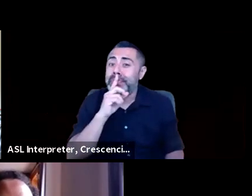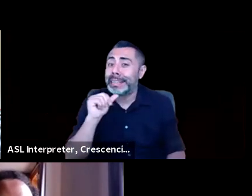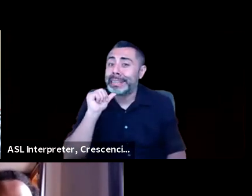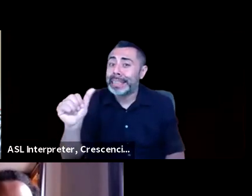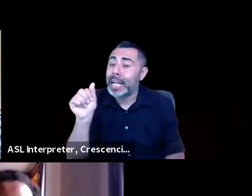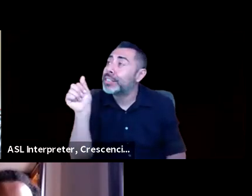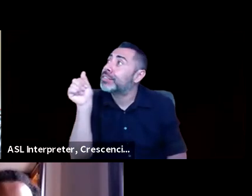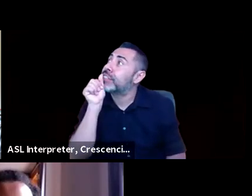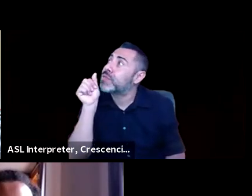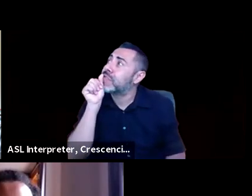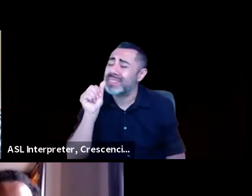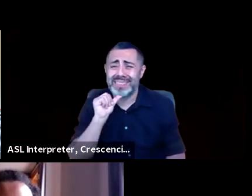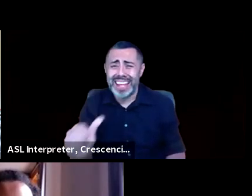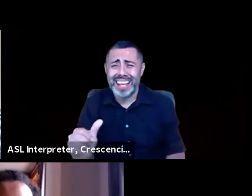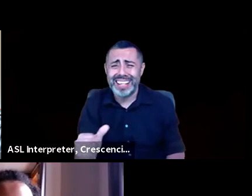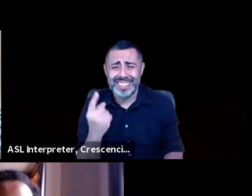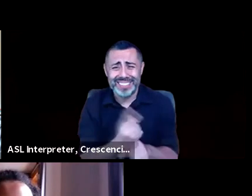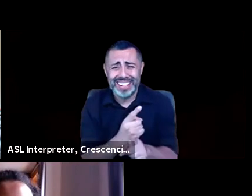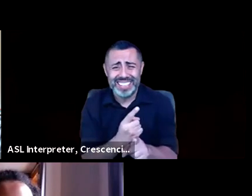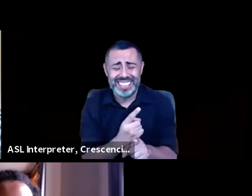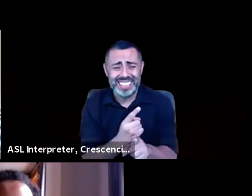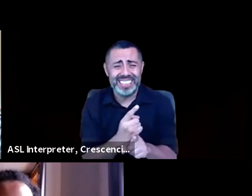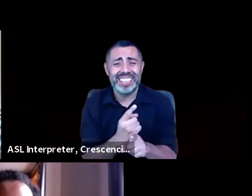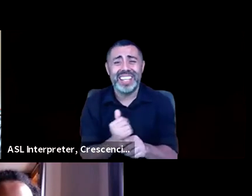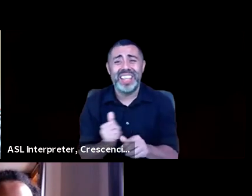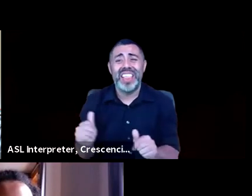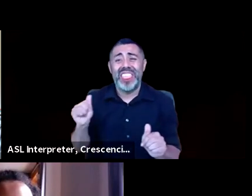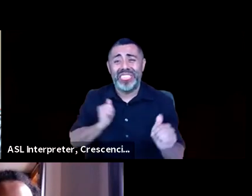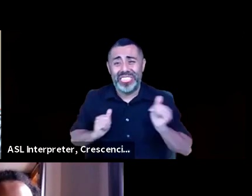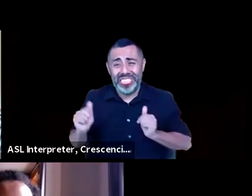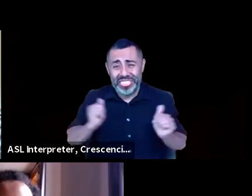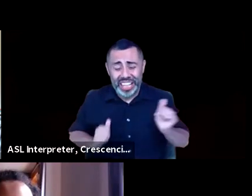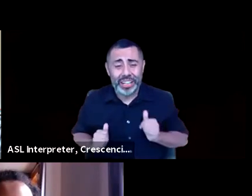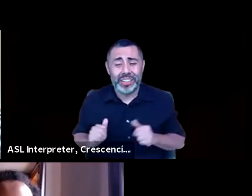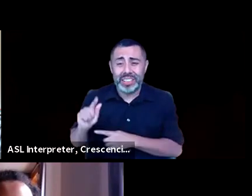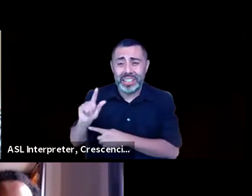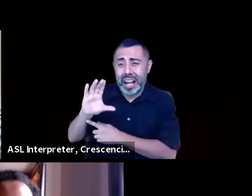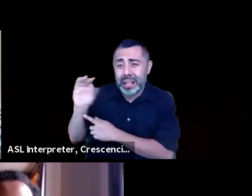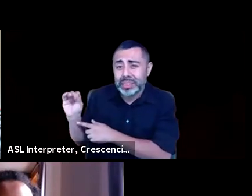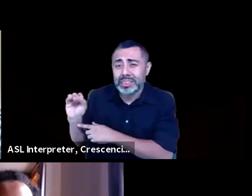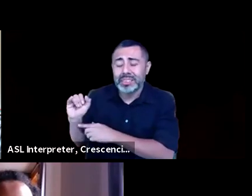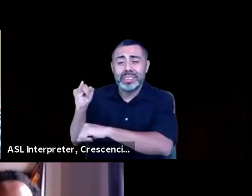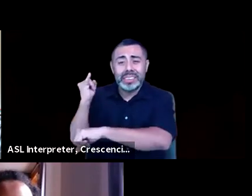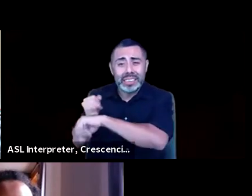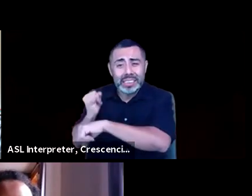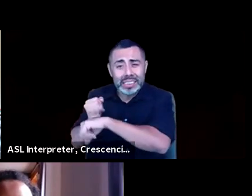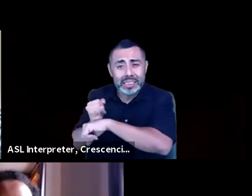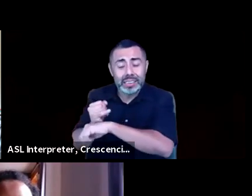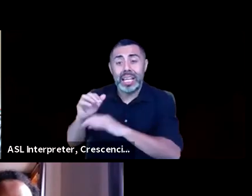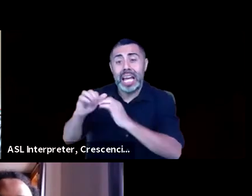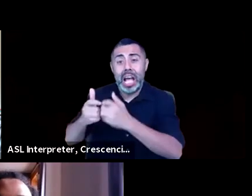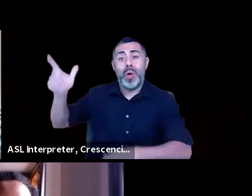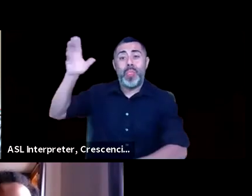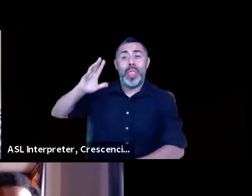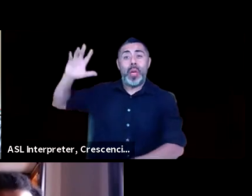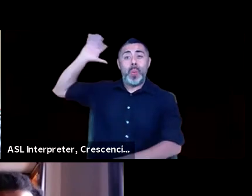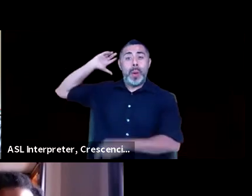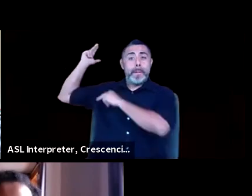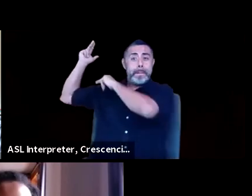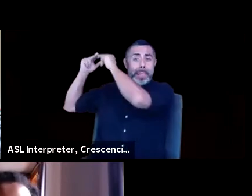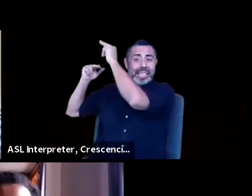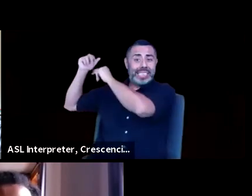right? That our theater institutions, the way they were built, they were